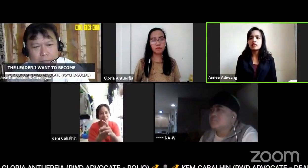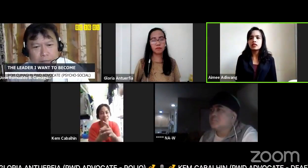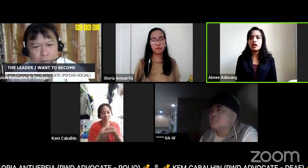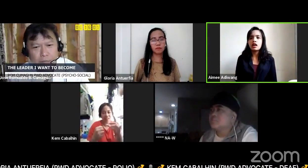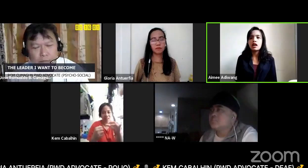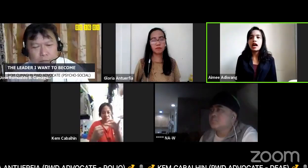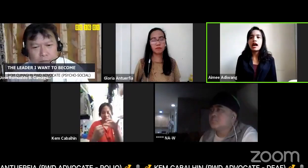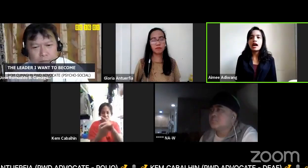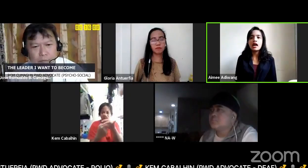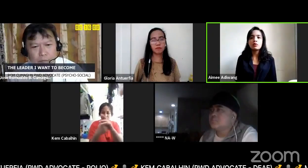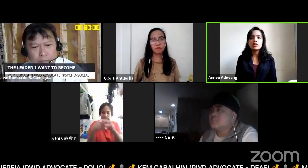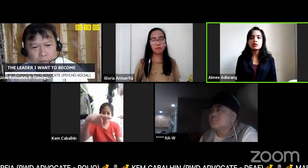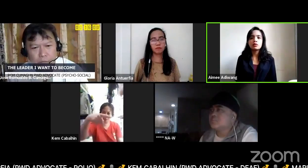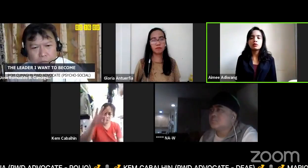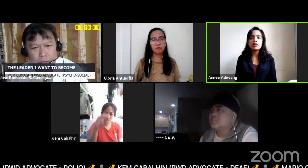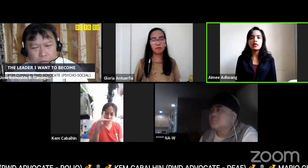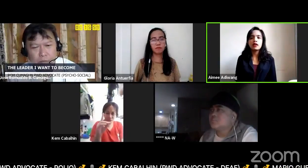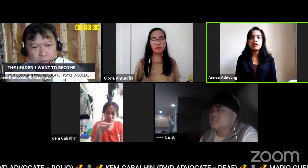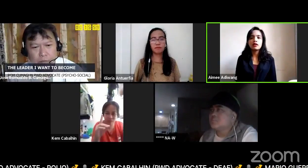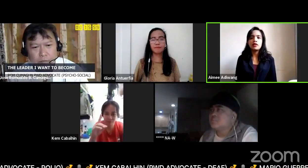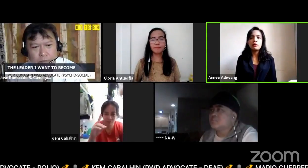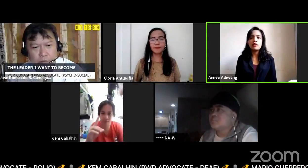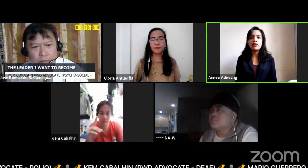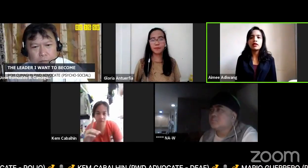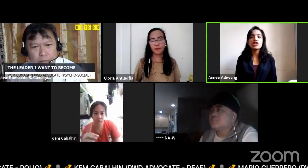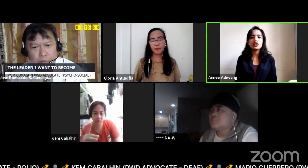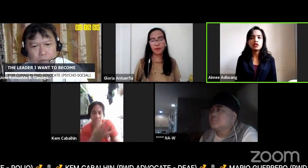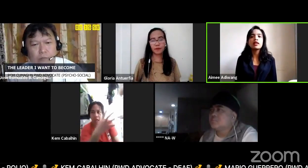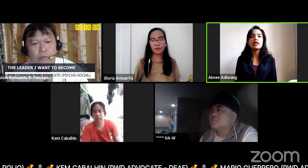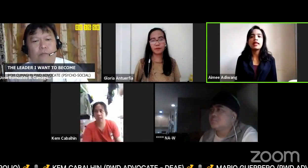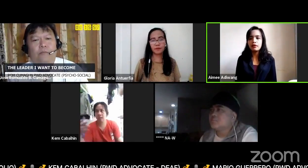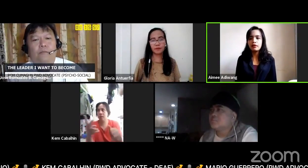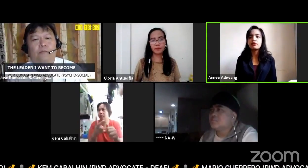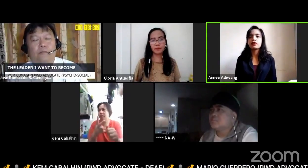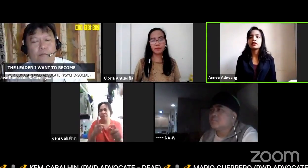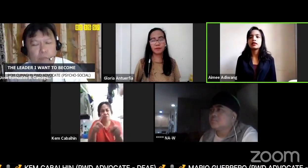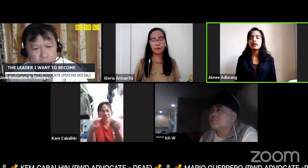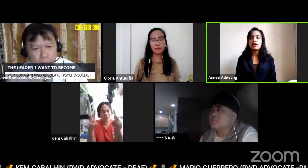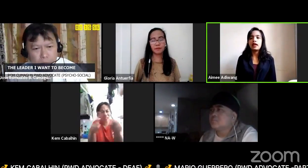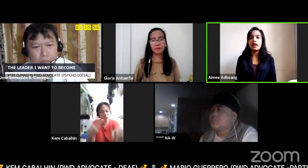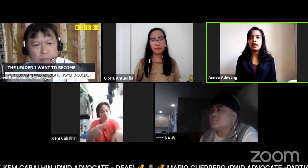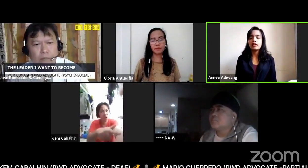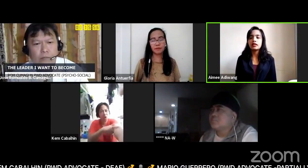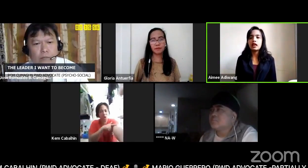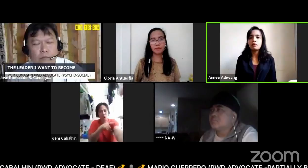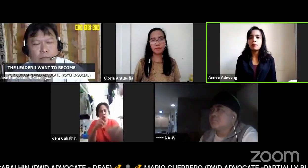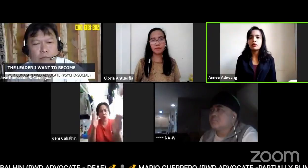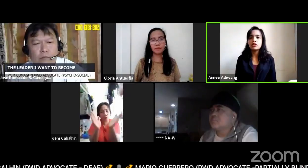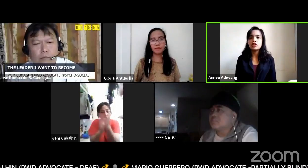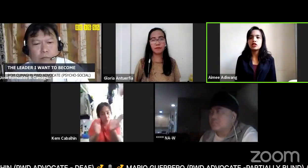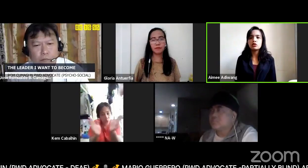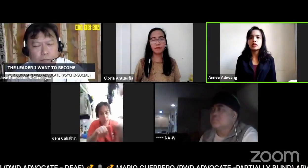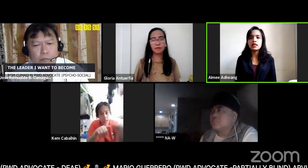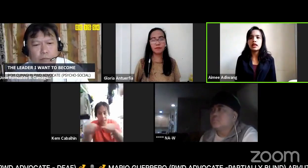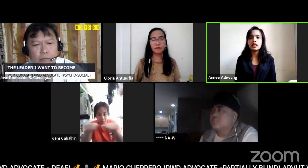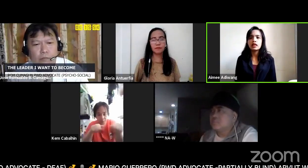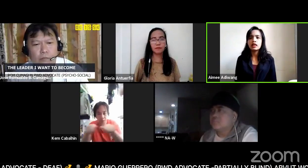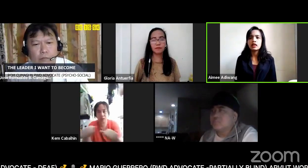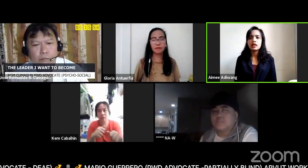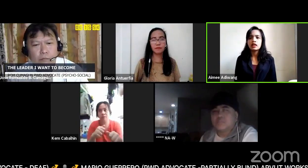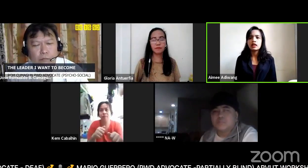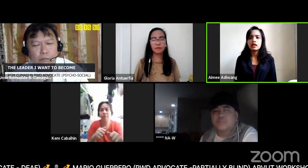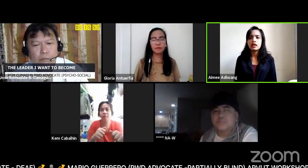I think I was with the Philippine Federation of the Deaf, and my position was